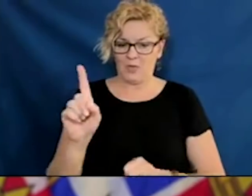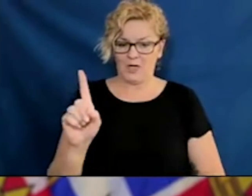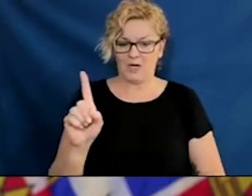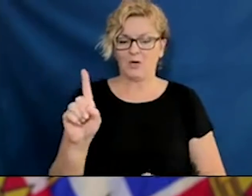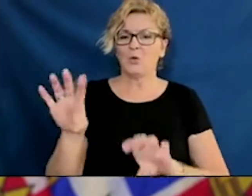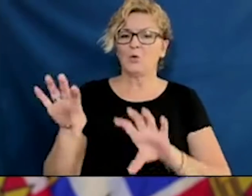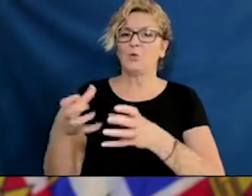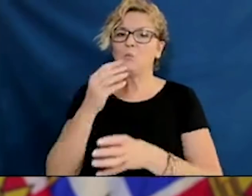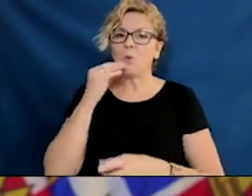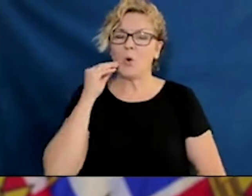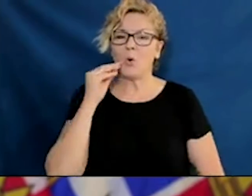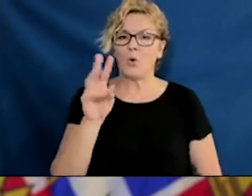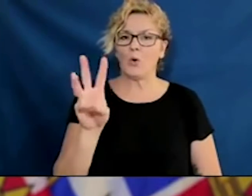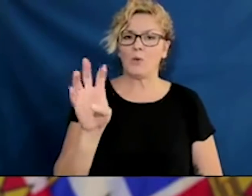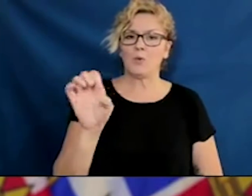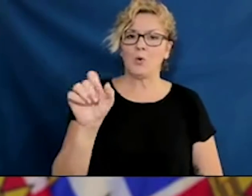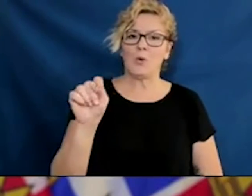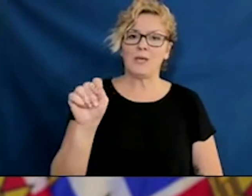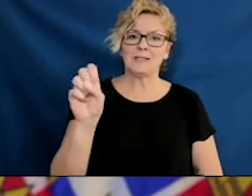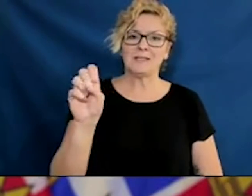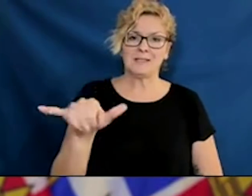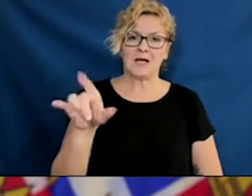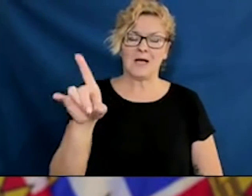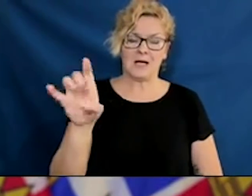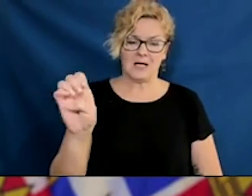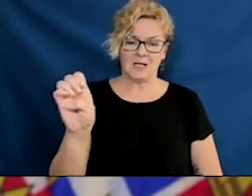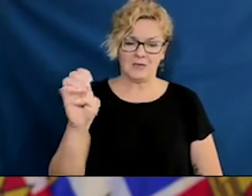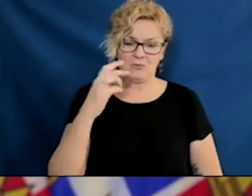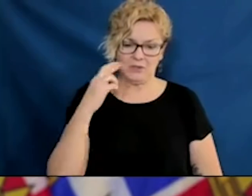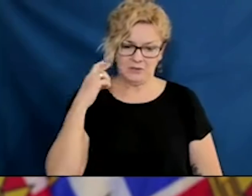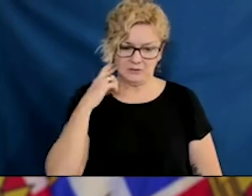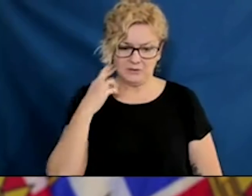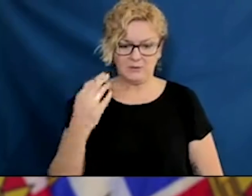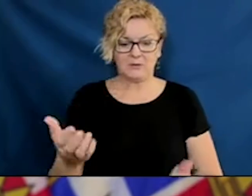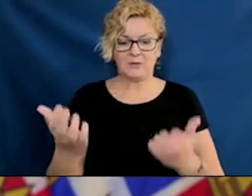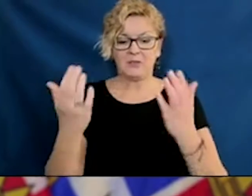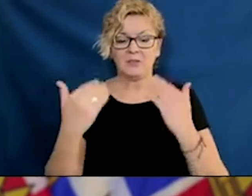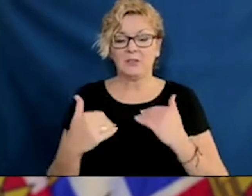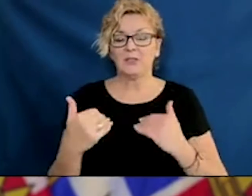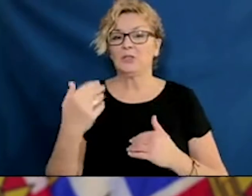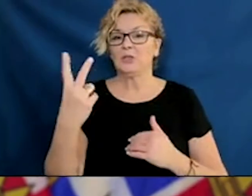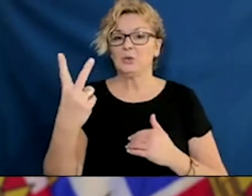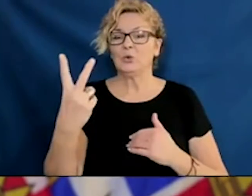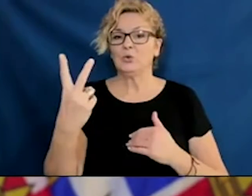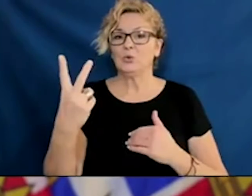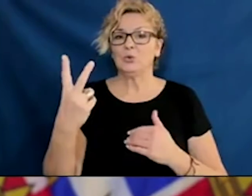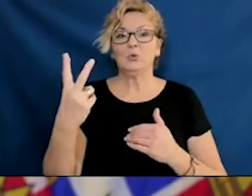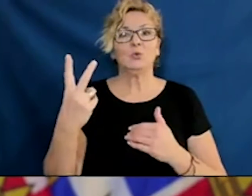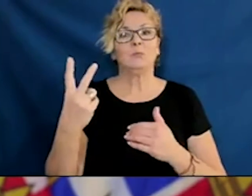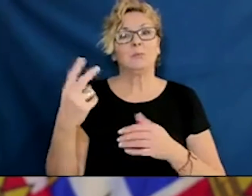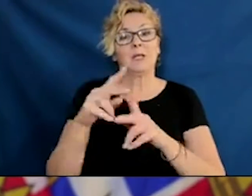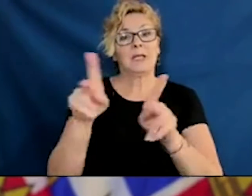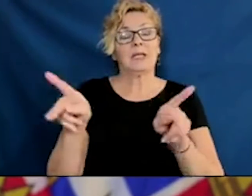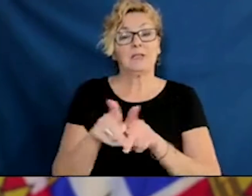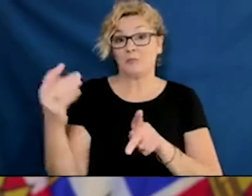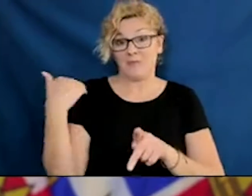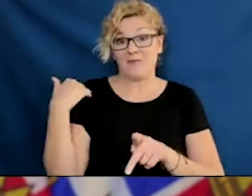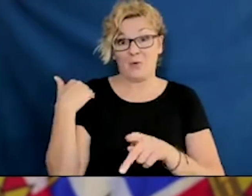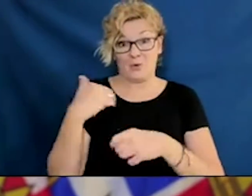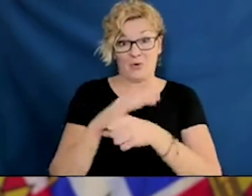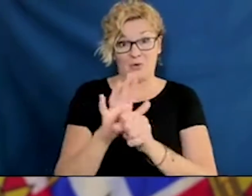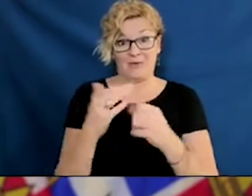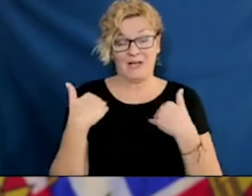leaves us with 24 active outbreaks in long-term care or assisted living, 8 in acute care units,